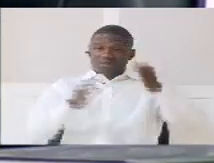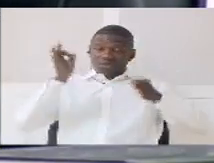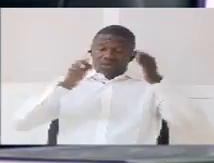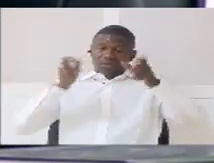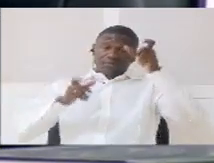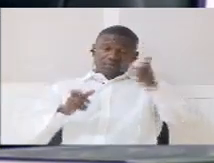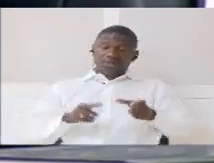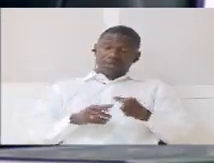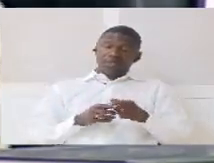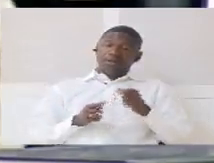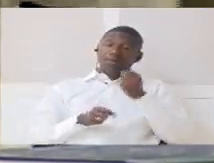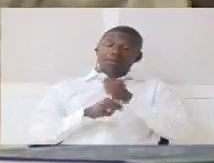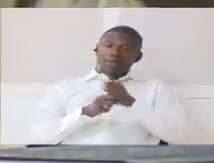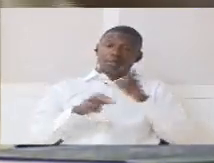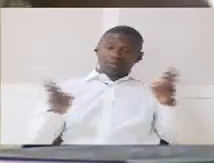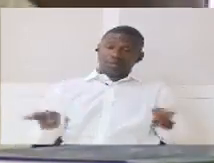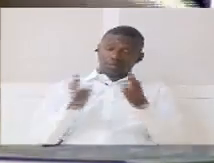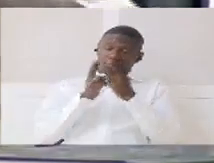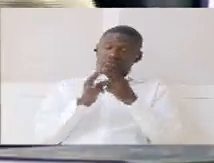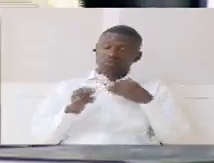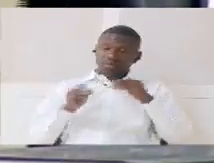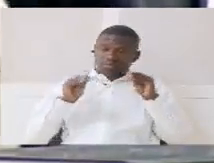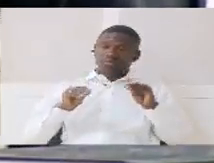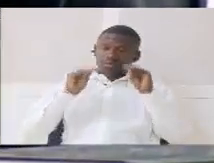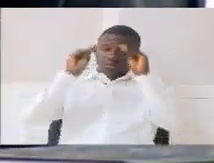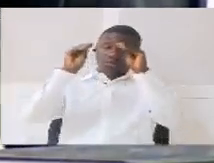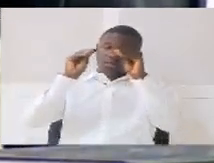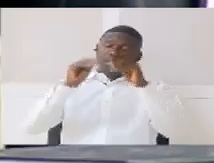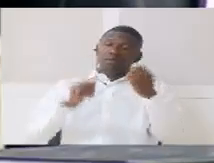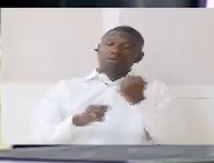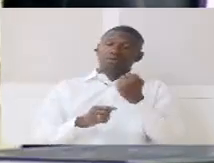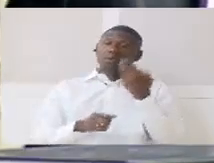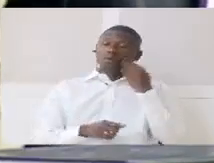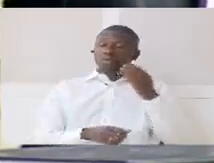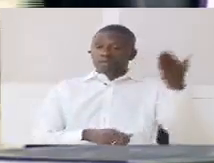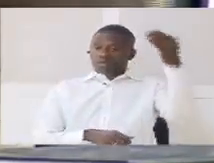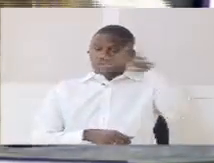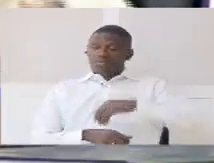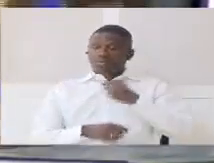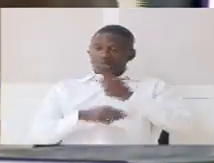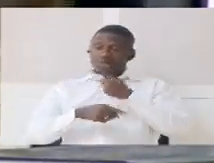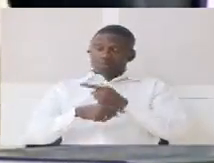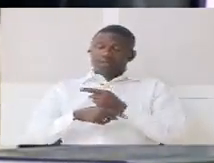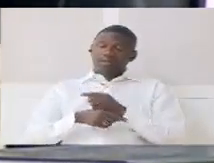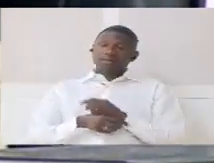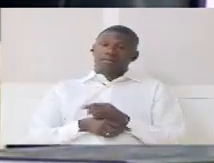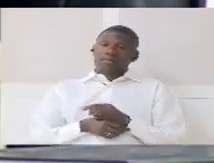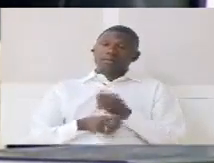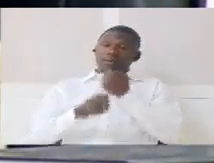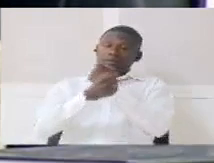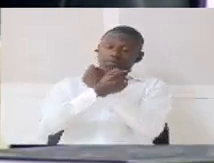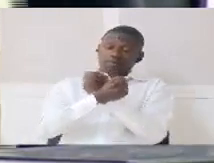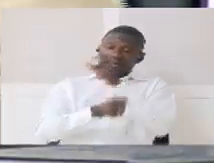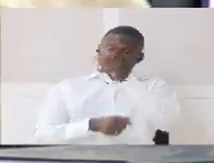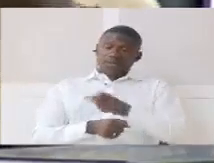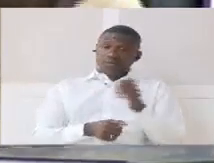I recommendation all kind for it to be promoted because bring another Gambia down. He recommended that I be promoted. Prisoners will cannot court.